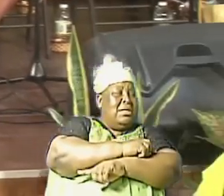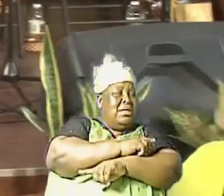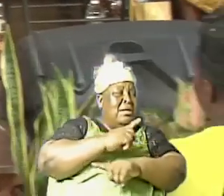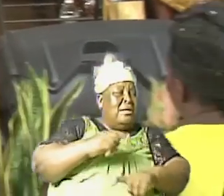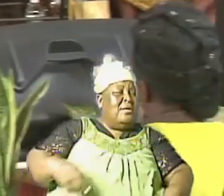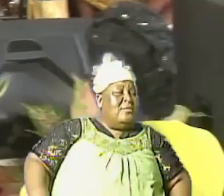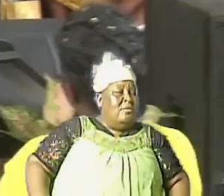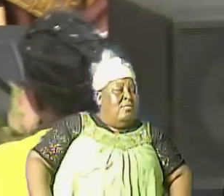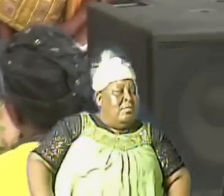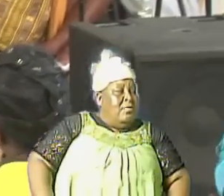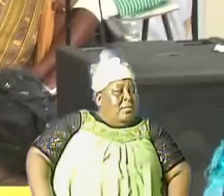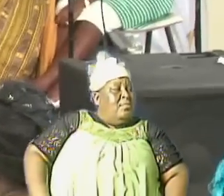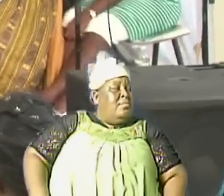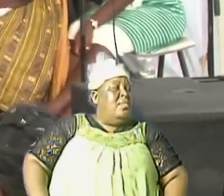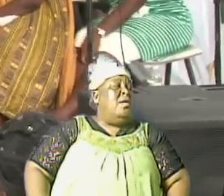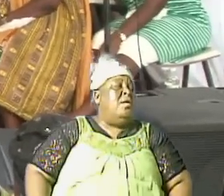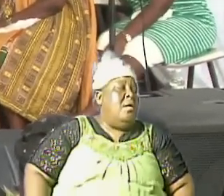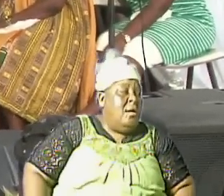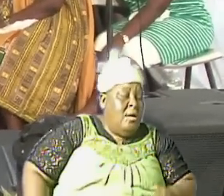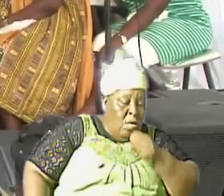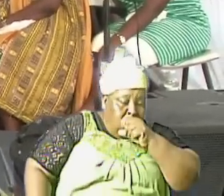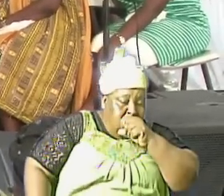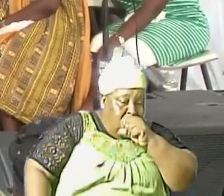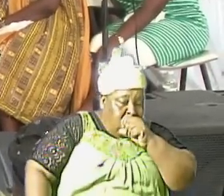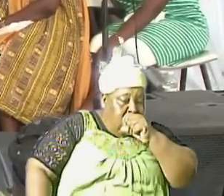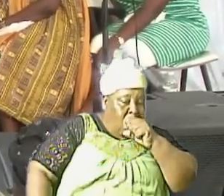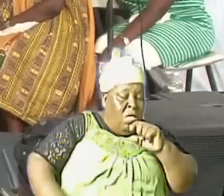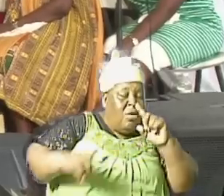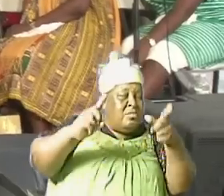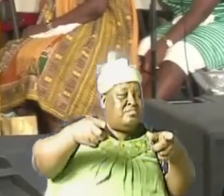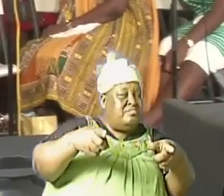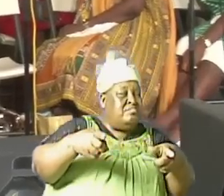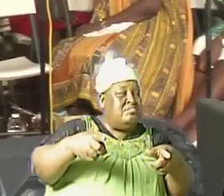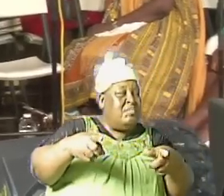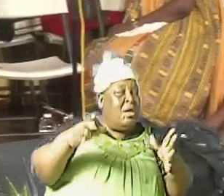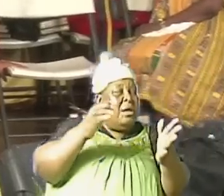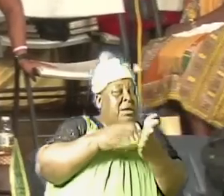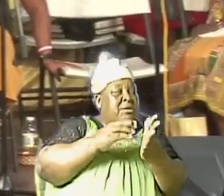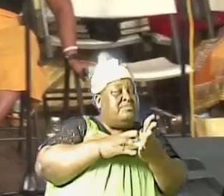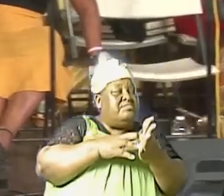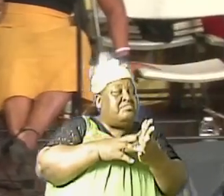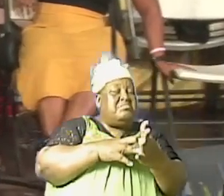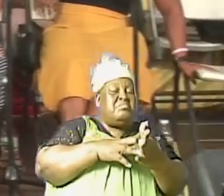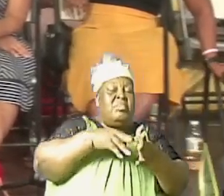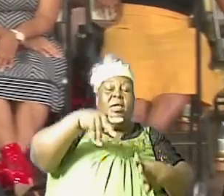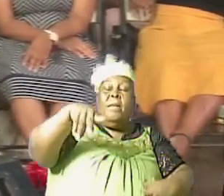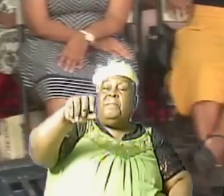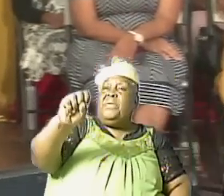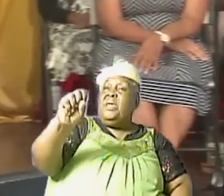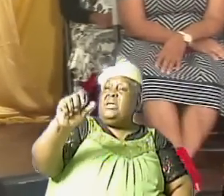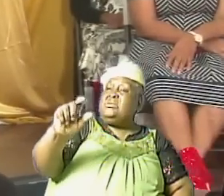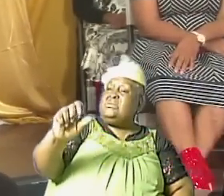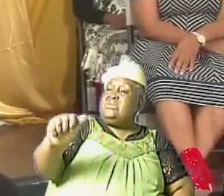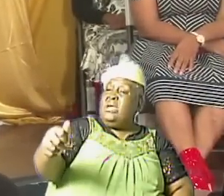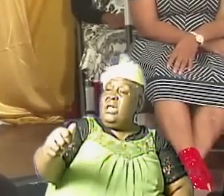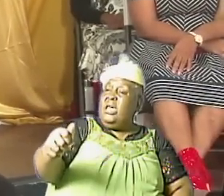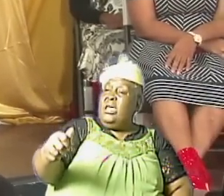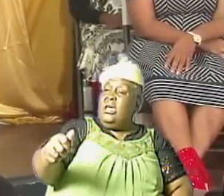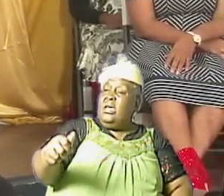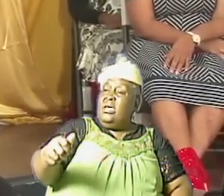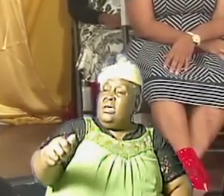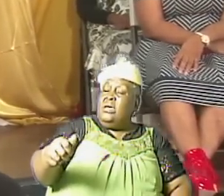was at 7. Couple days, I went to back to do the PSA. It is